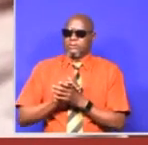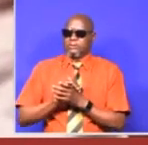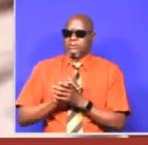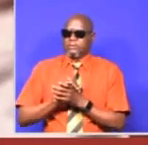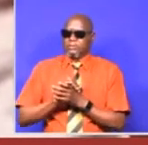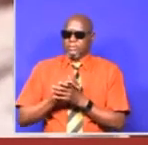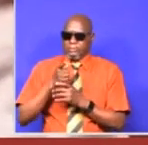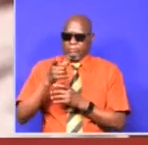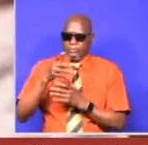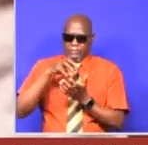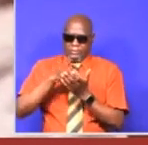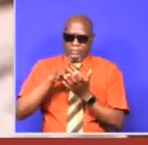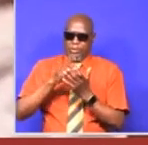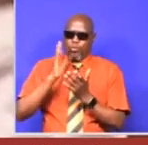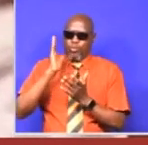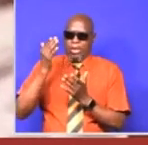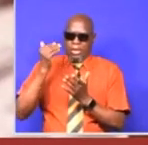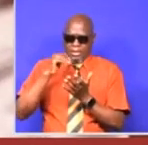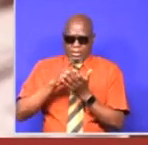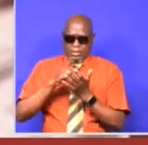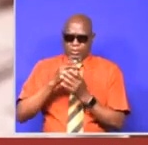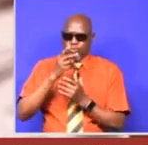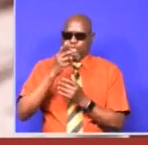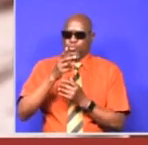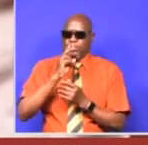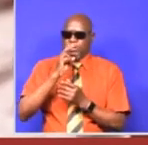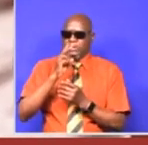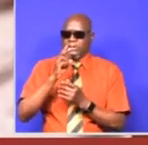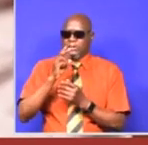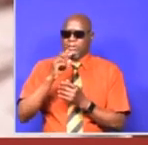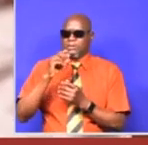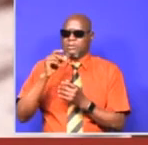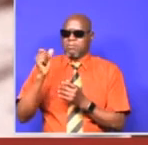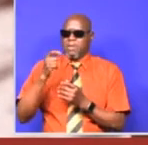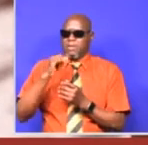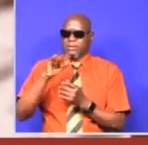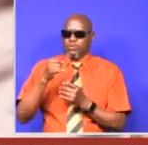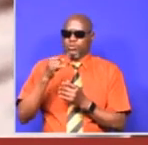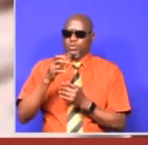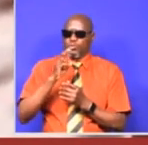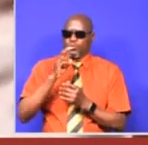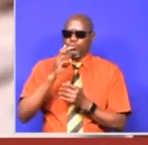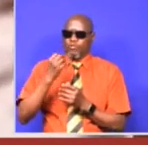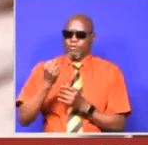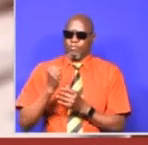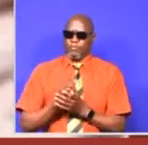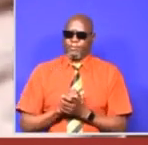charges. The case will be mentioned on the 20th of January 2025.